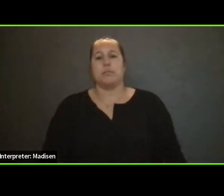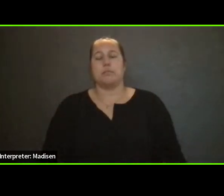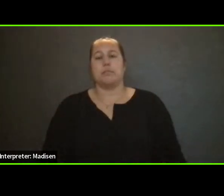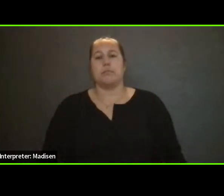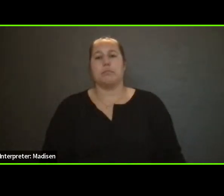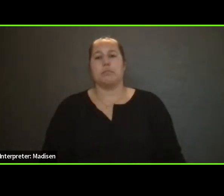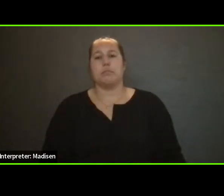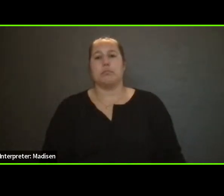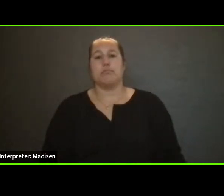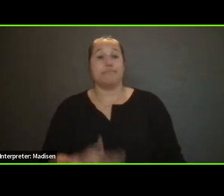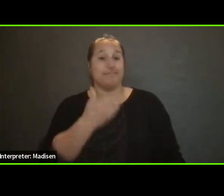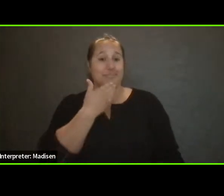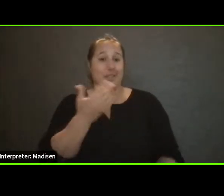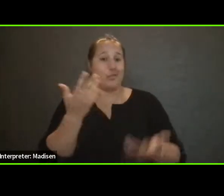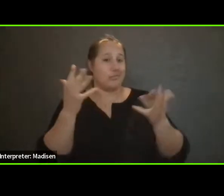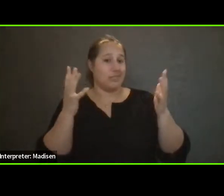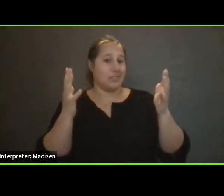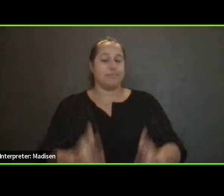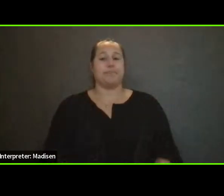Thank you. That's all I have.